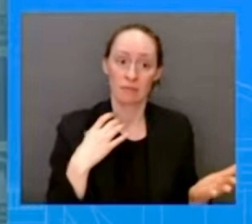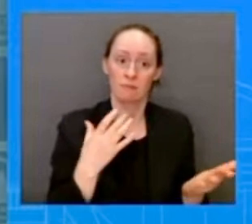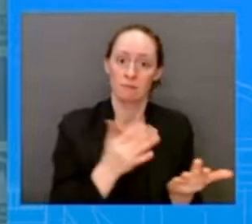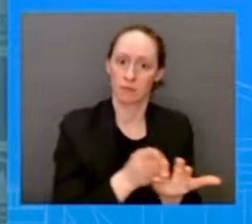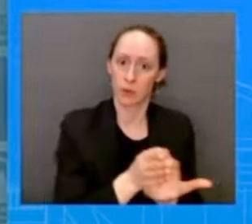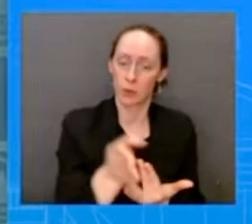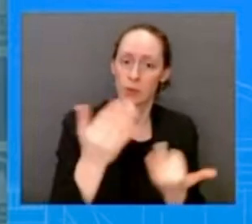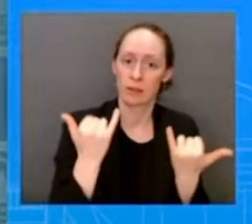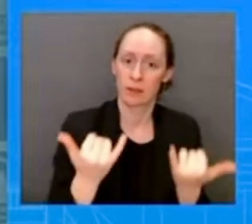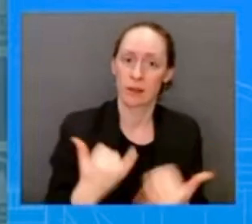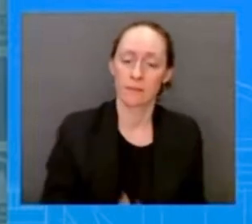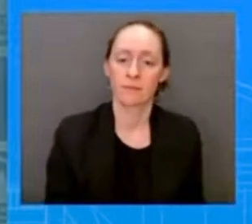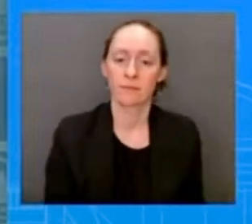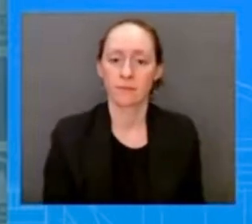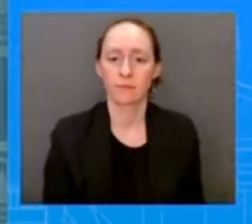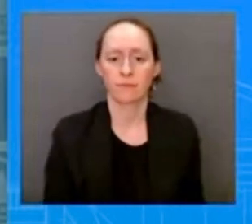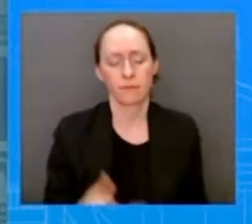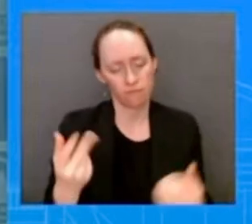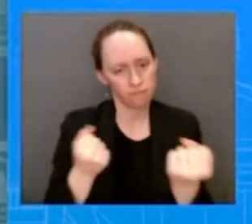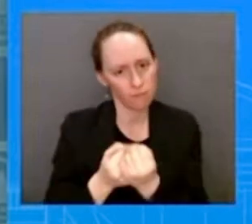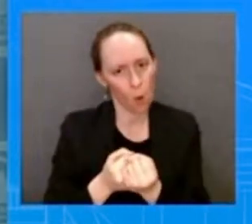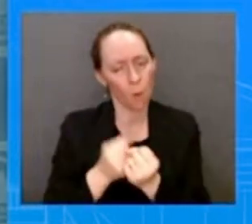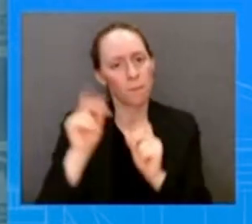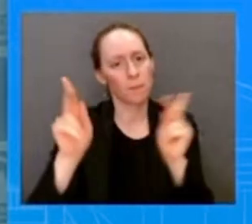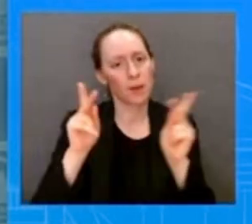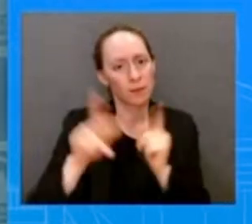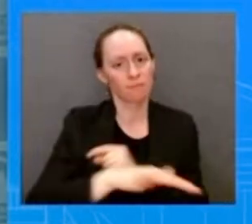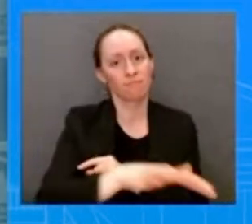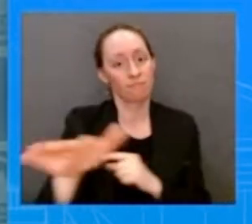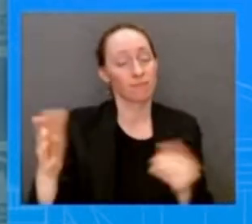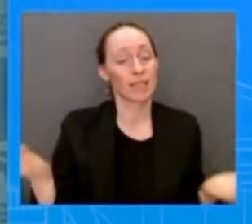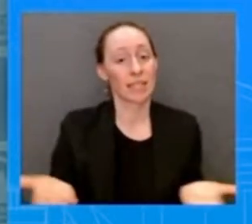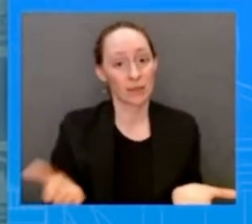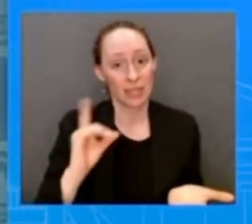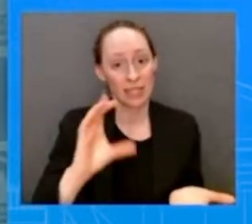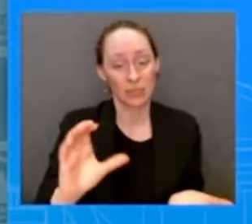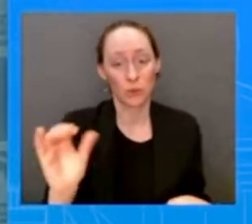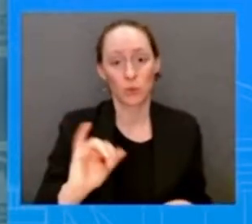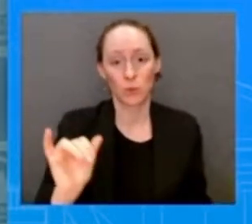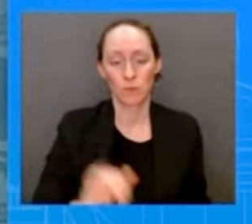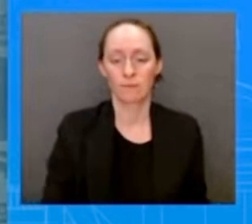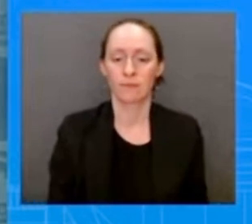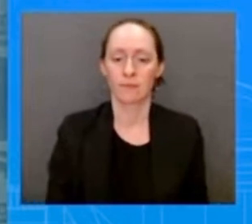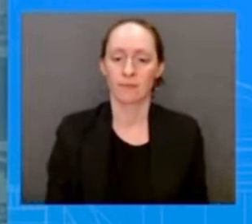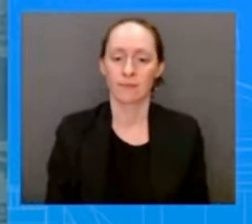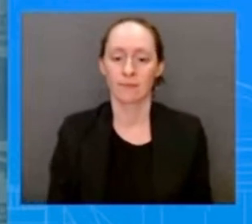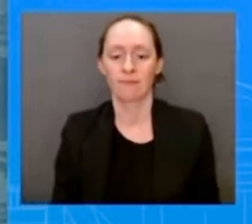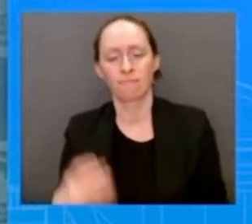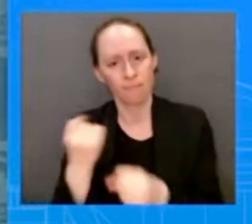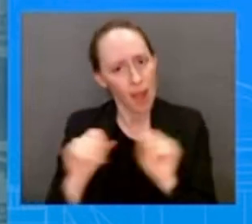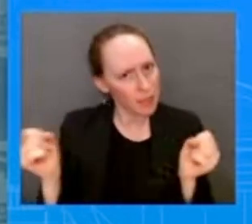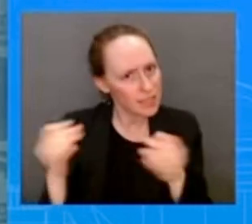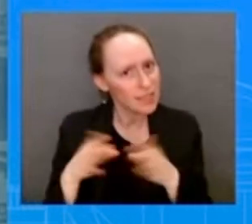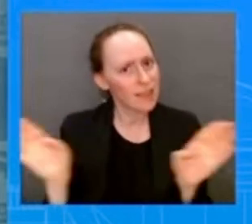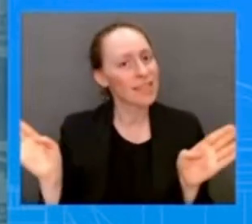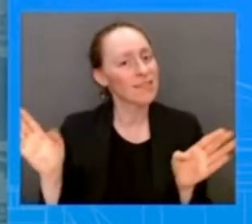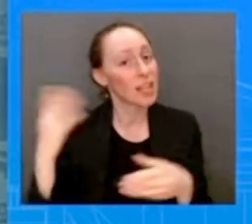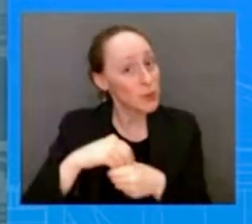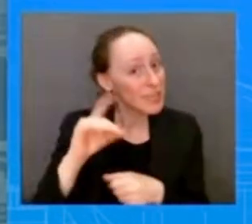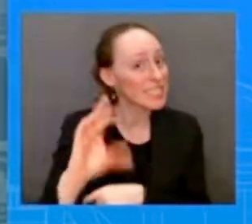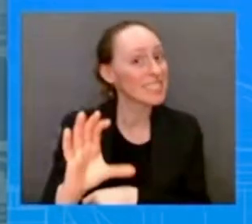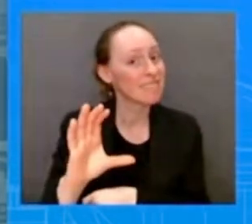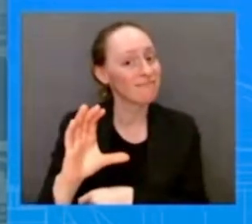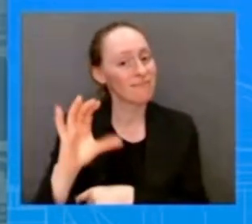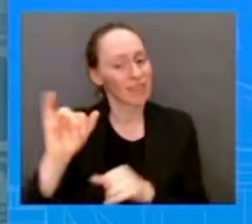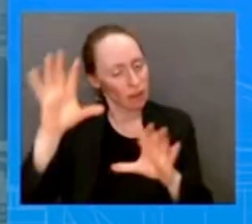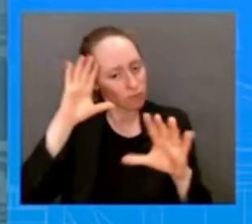people, including in D.C., on behalf of keeping the public safe, including in D.C., and that's what you're seeing the president do. But doesn't mean he's not going